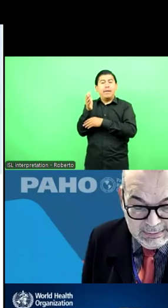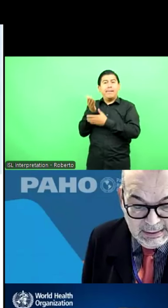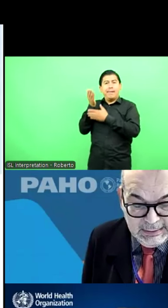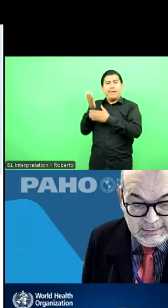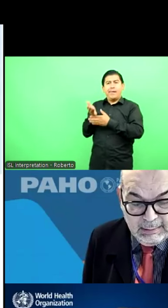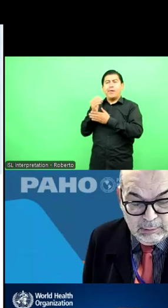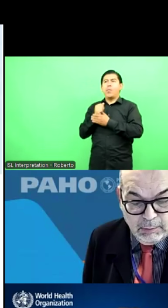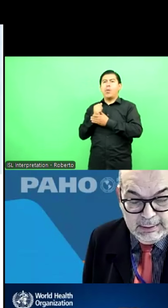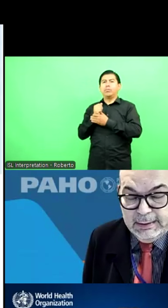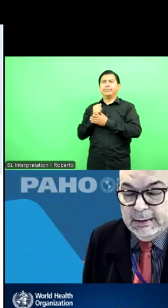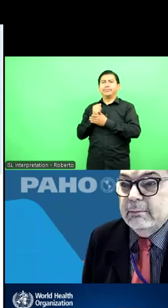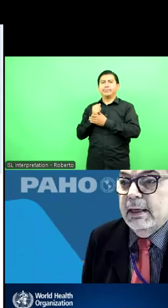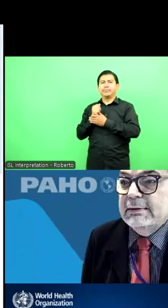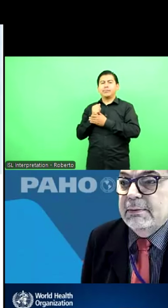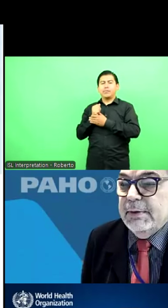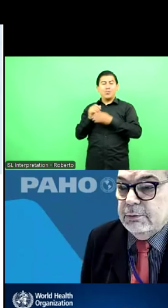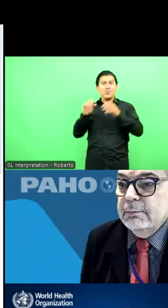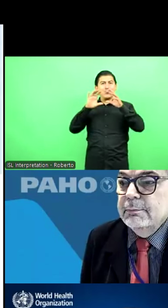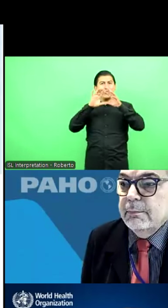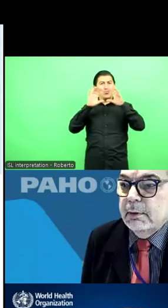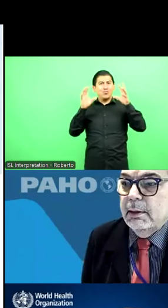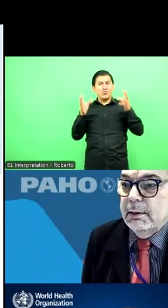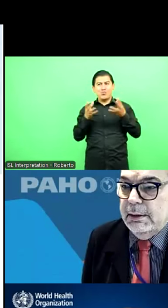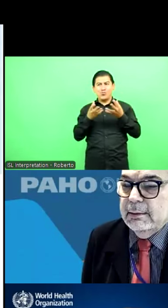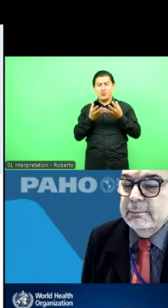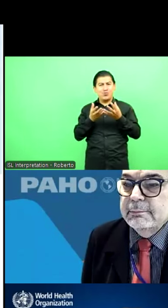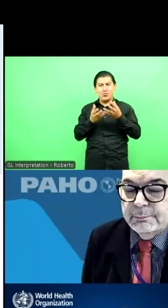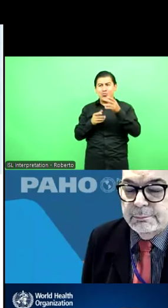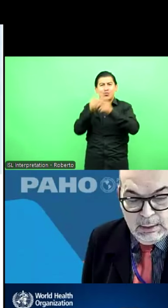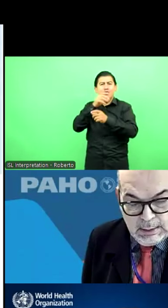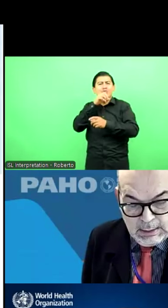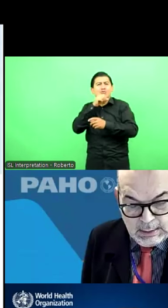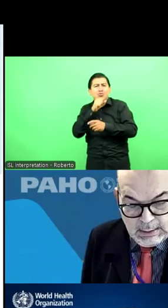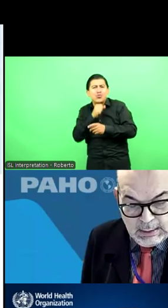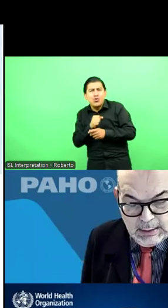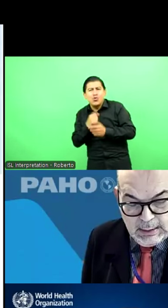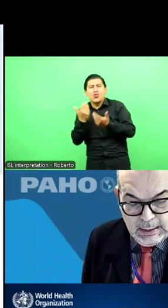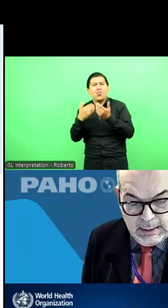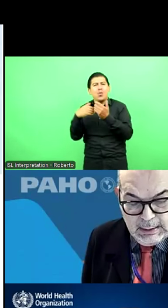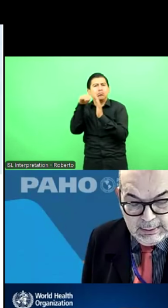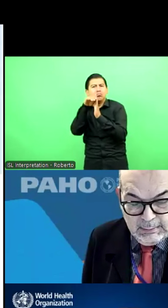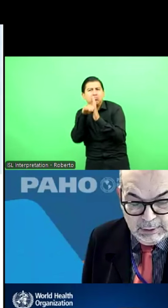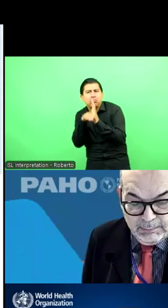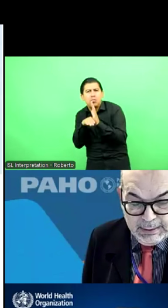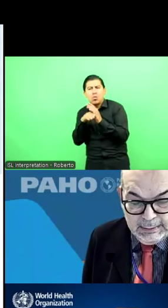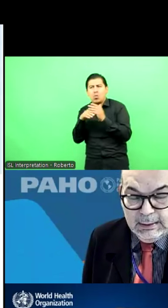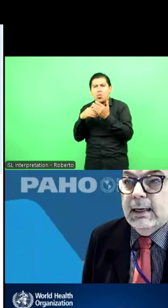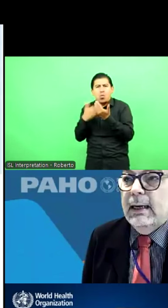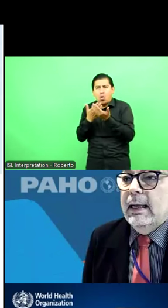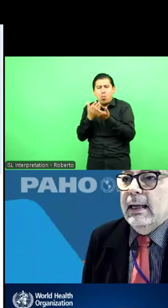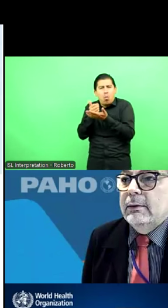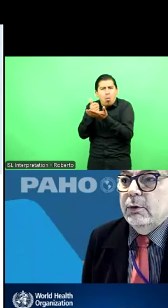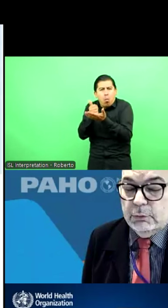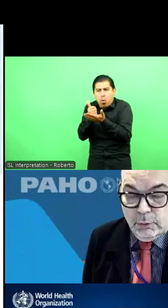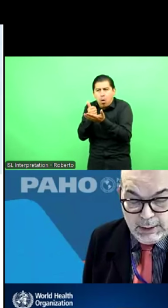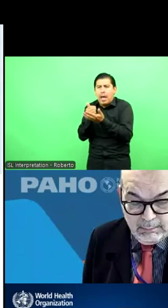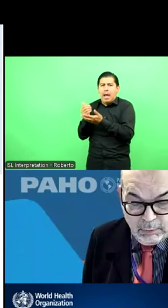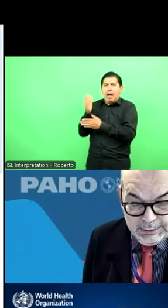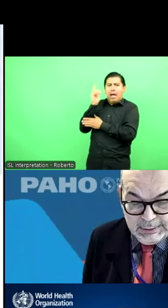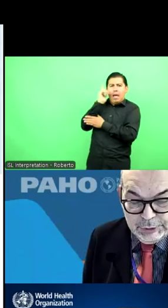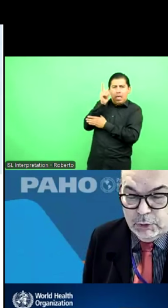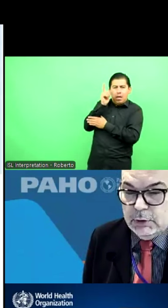He's the chair of the Global Initiative for Aging. It's known as GIA